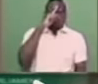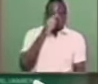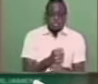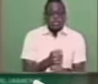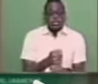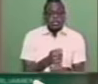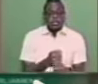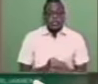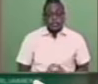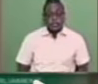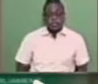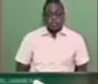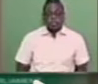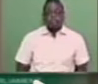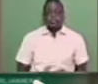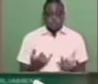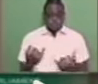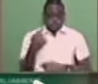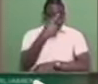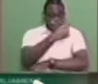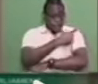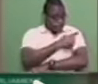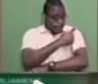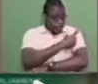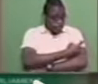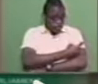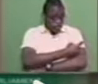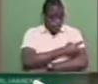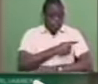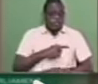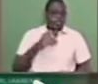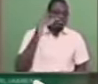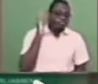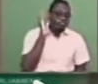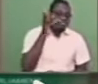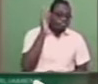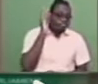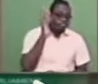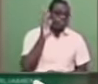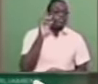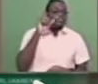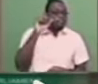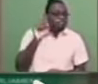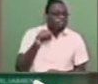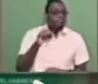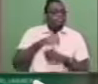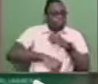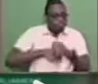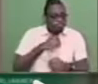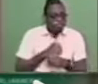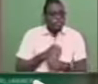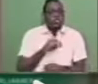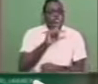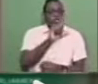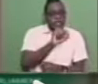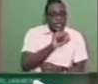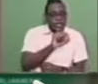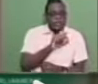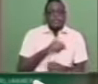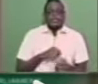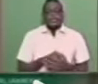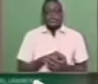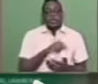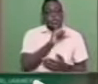day, I reflect that we are in 2020. A former PNM